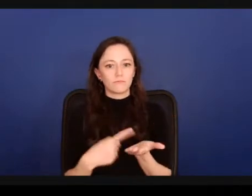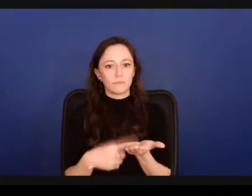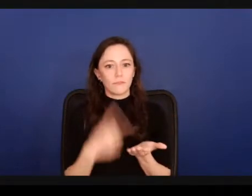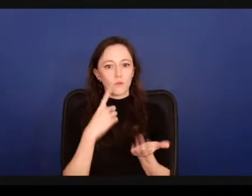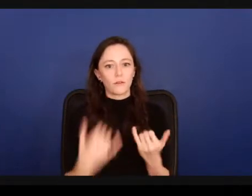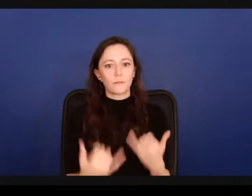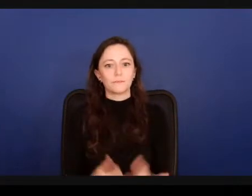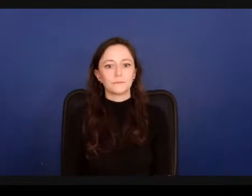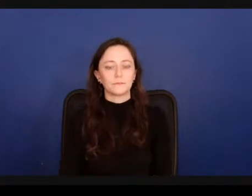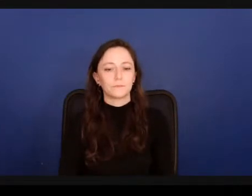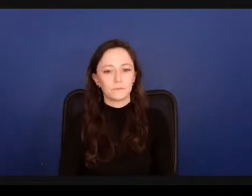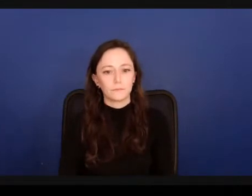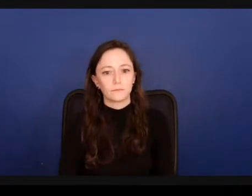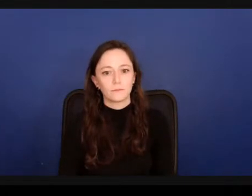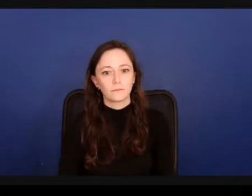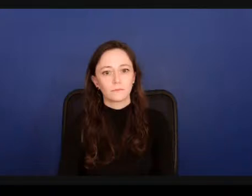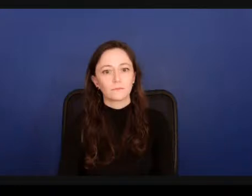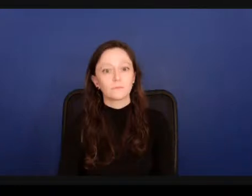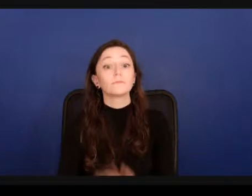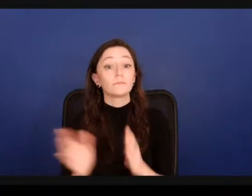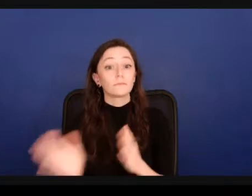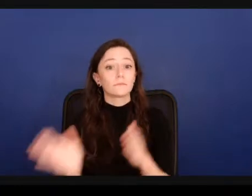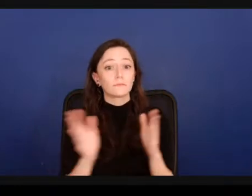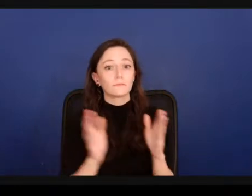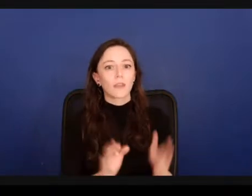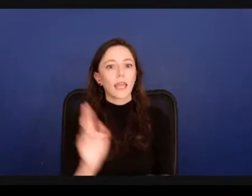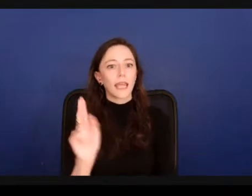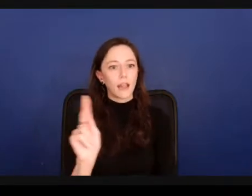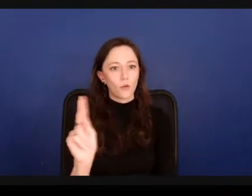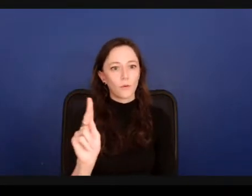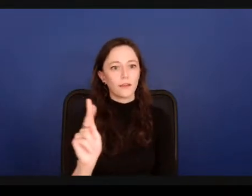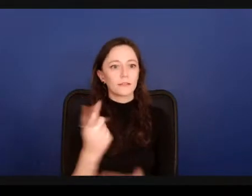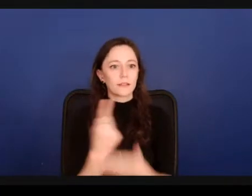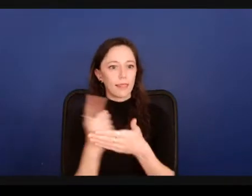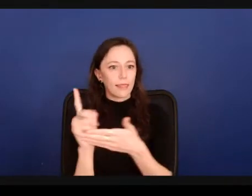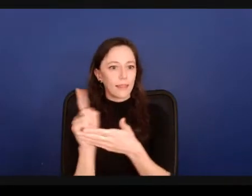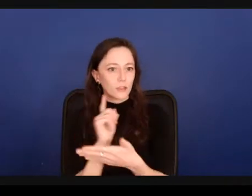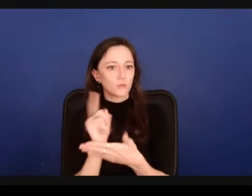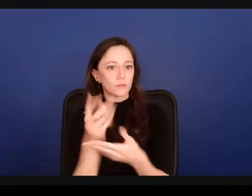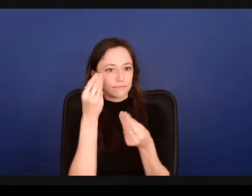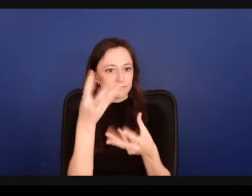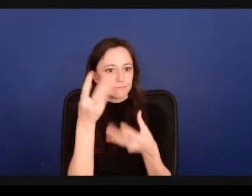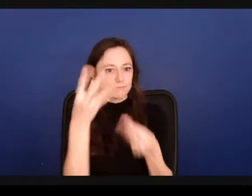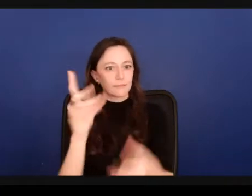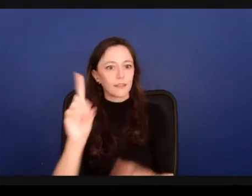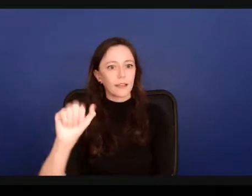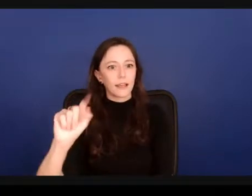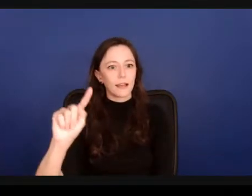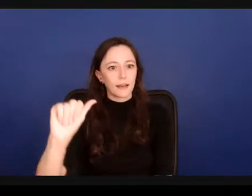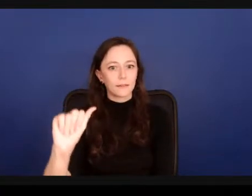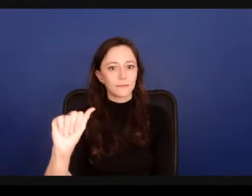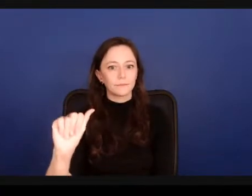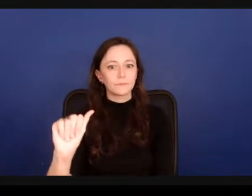Turning now to Kilauea's data for the last week. Earthquake counts were high just before New Year's there. We looked at this